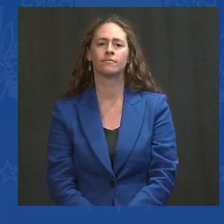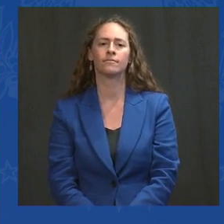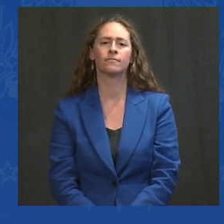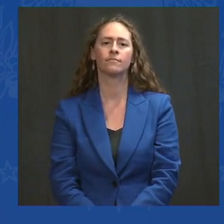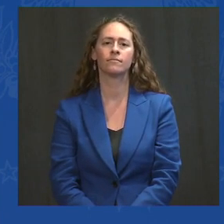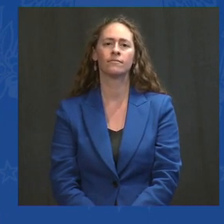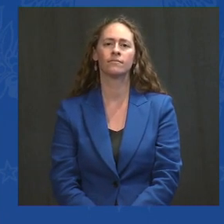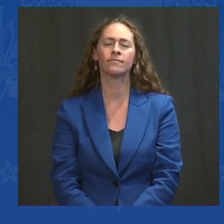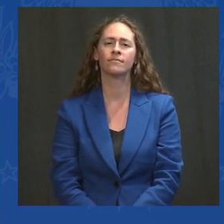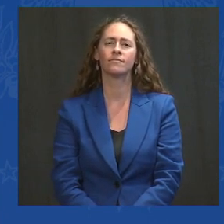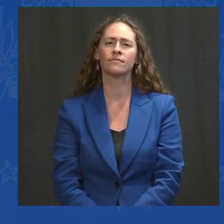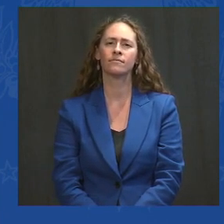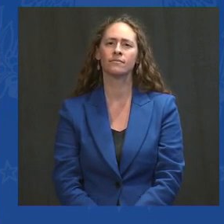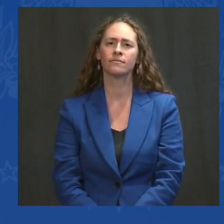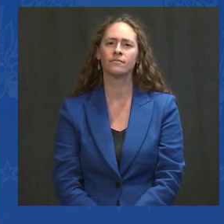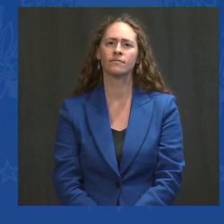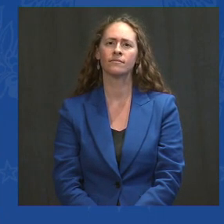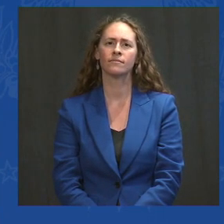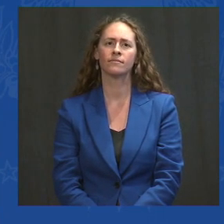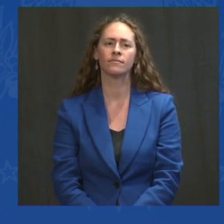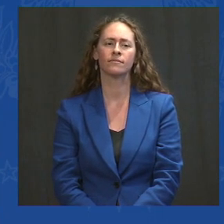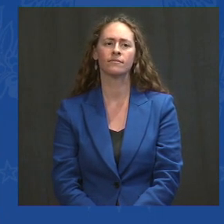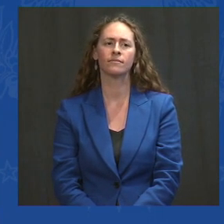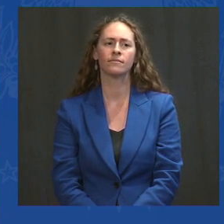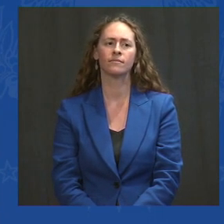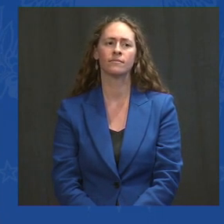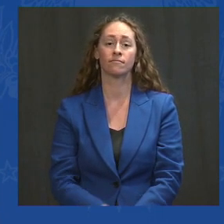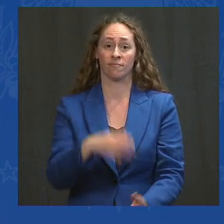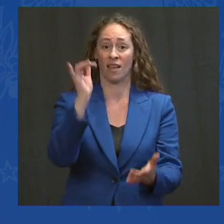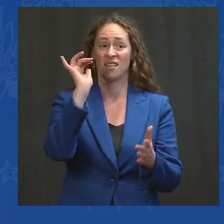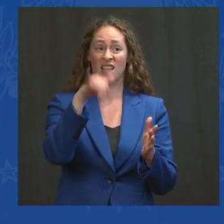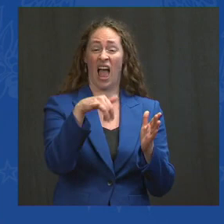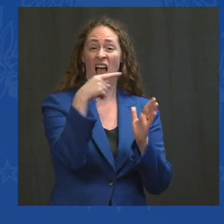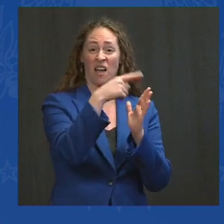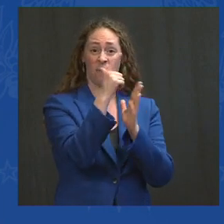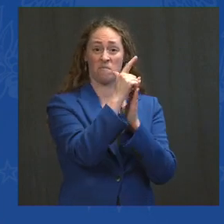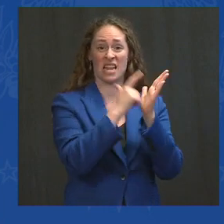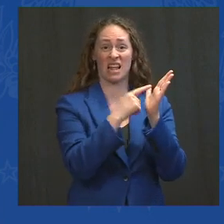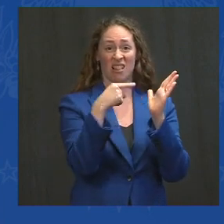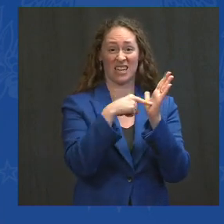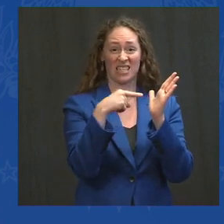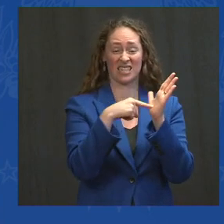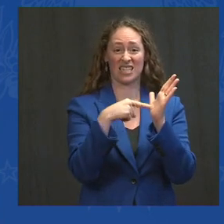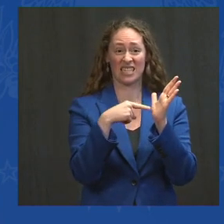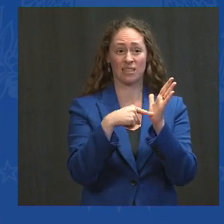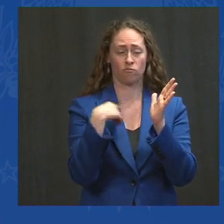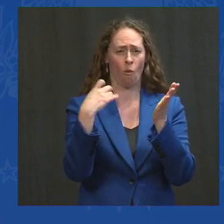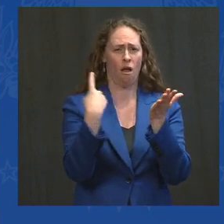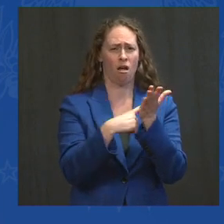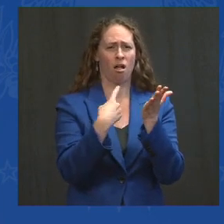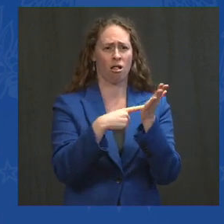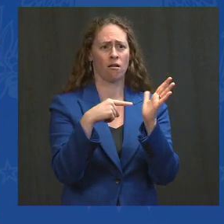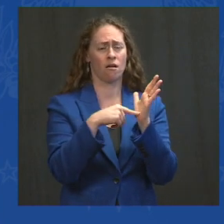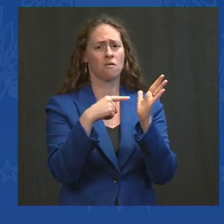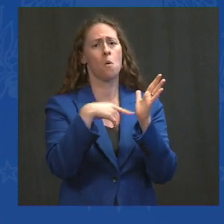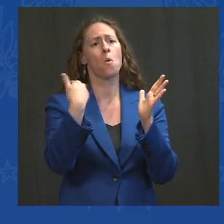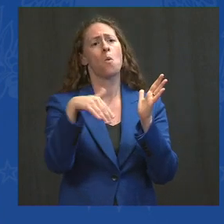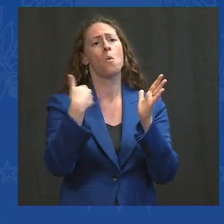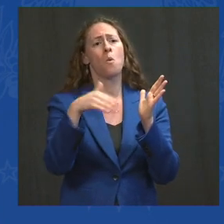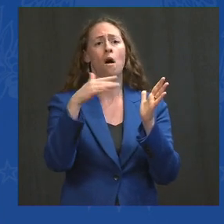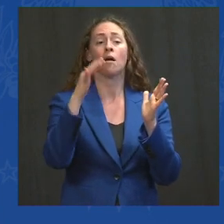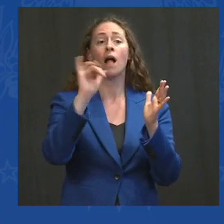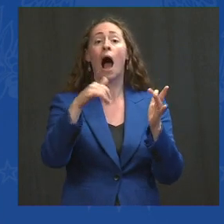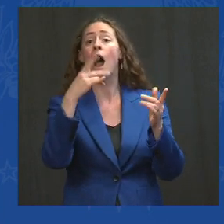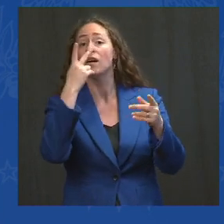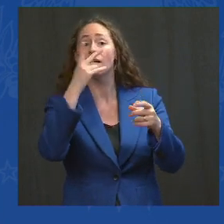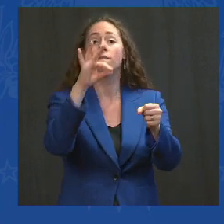That That bill would help end voter suppression in the